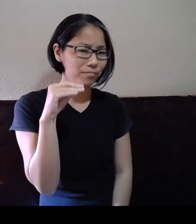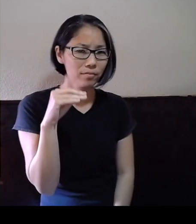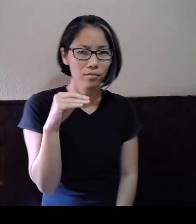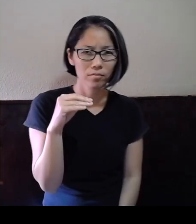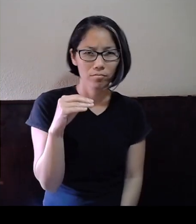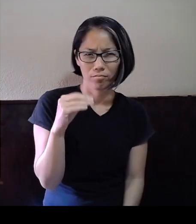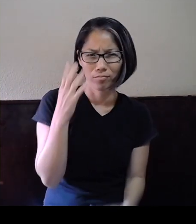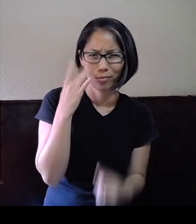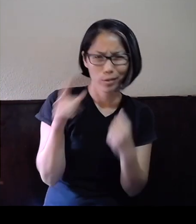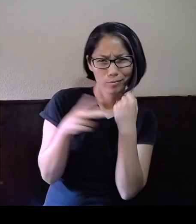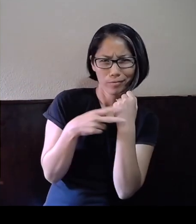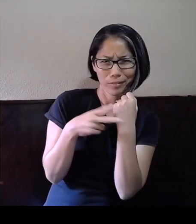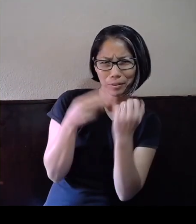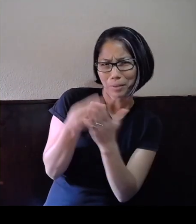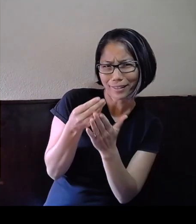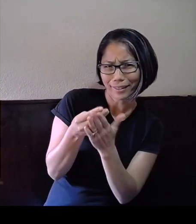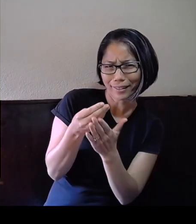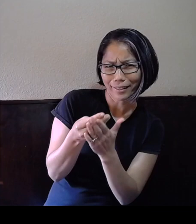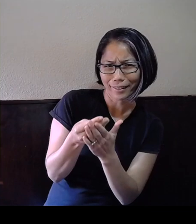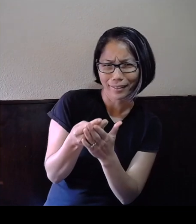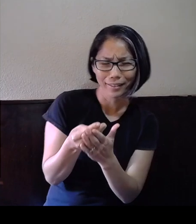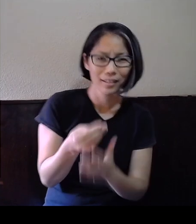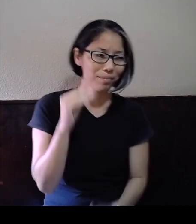What are you saving money for?